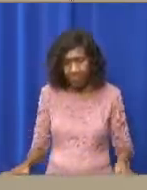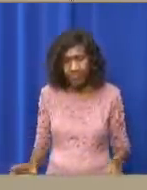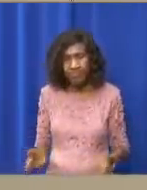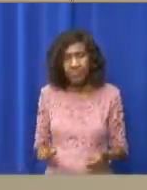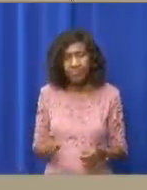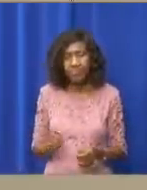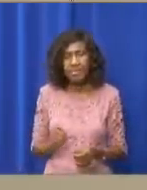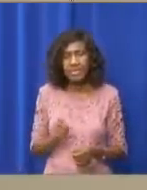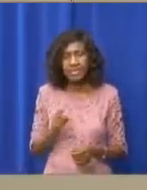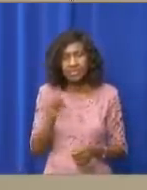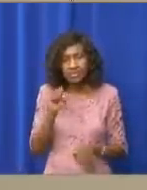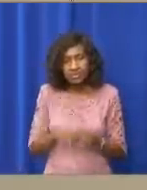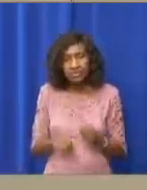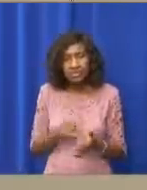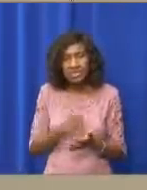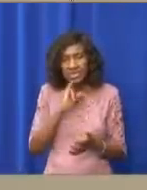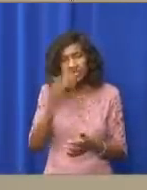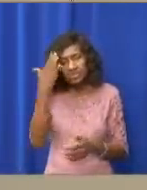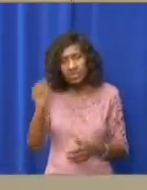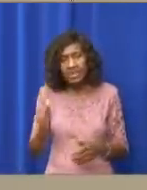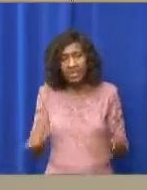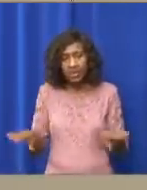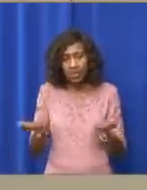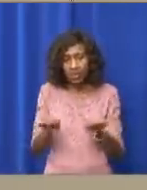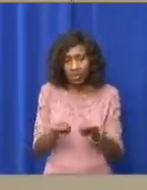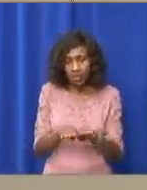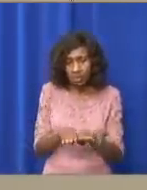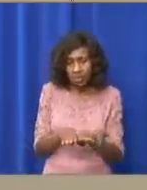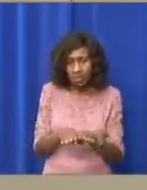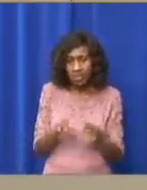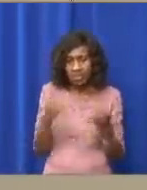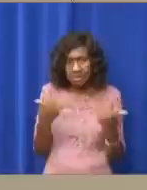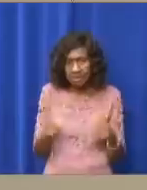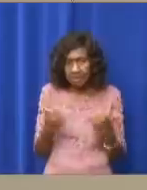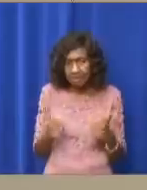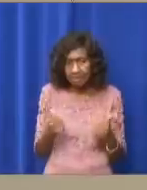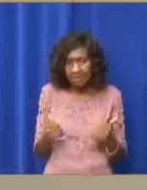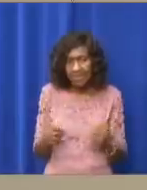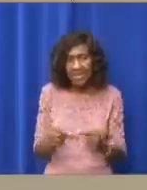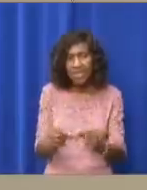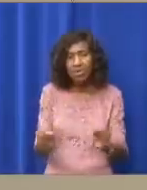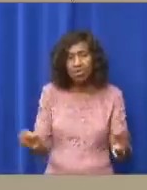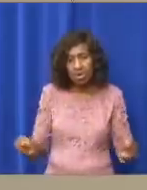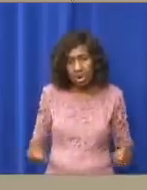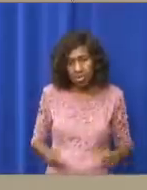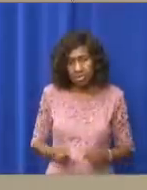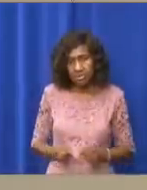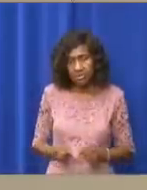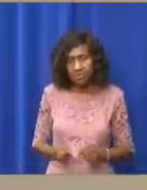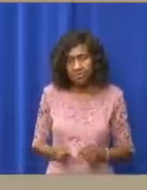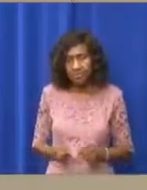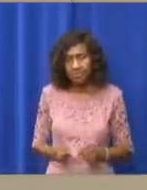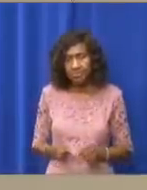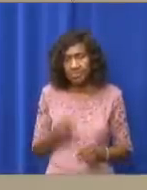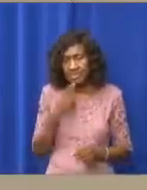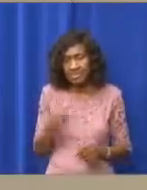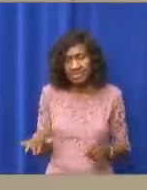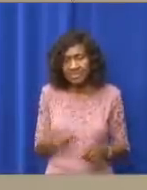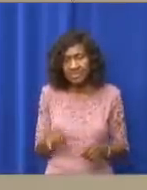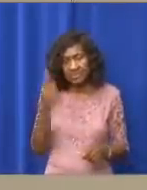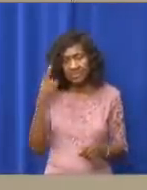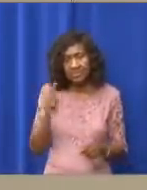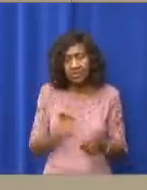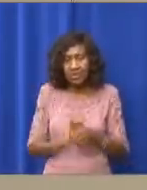playgrounds closed. And indeed, I addressed the question about early childhood facilities, learning